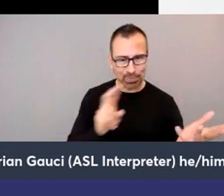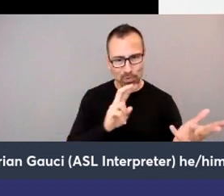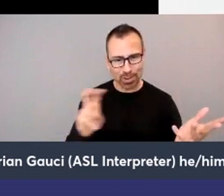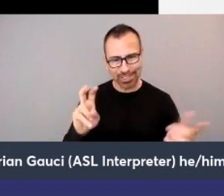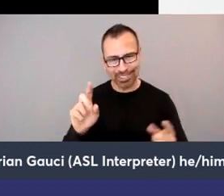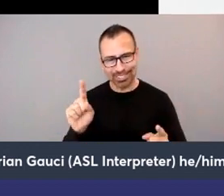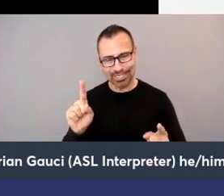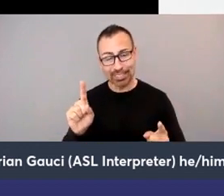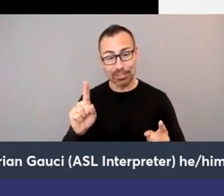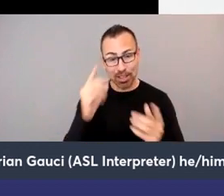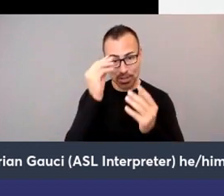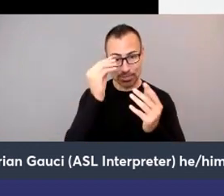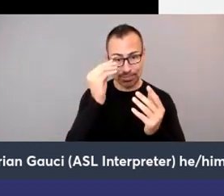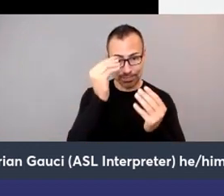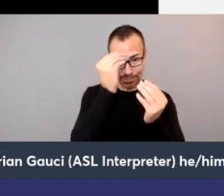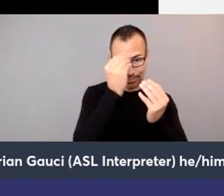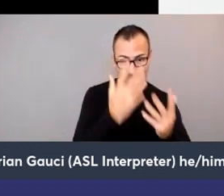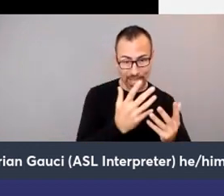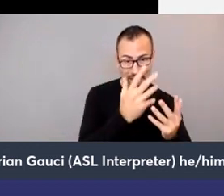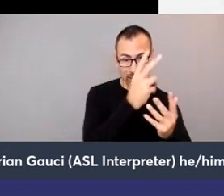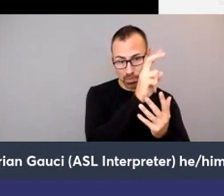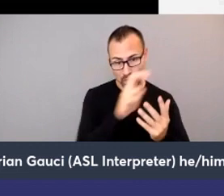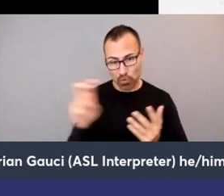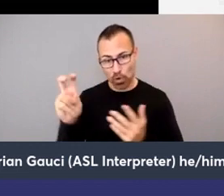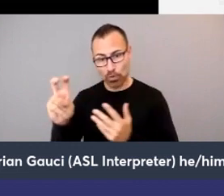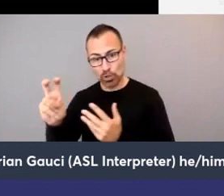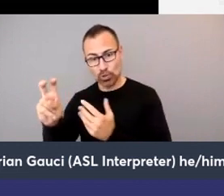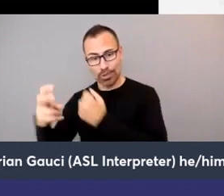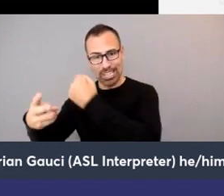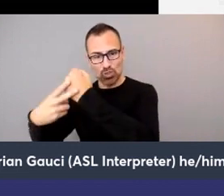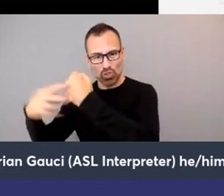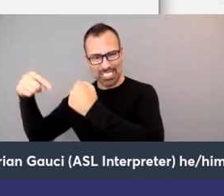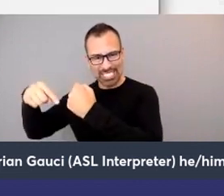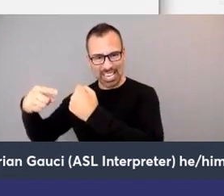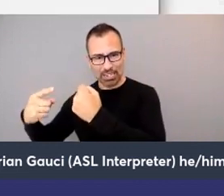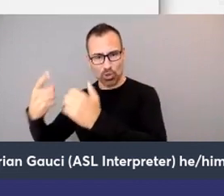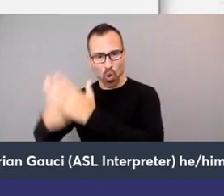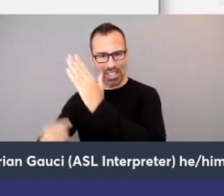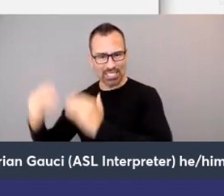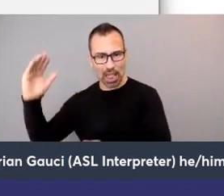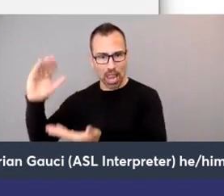moving data over to a cheaper storage is super attractive.